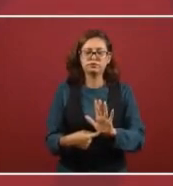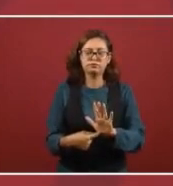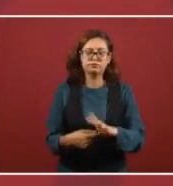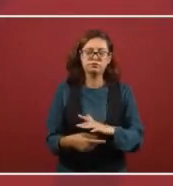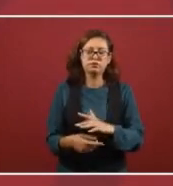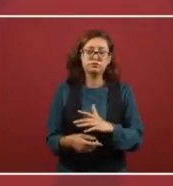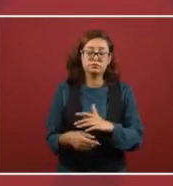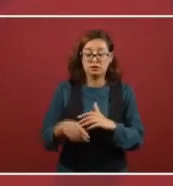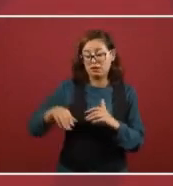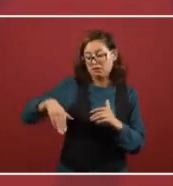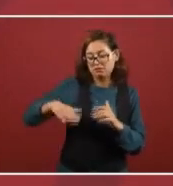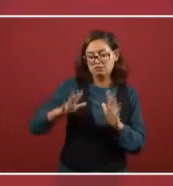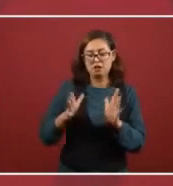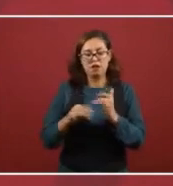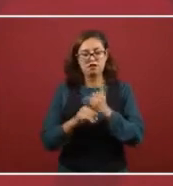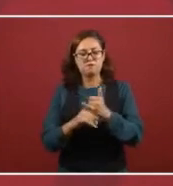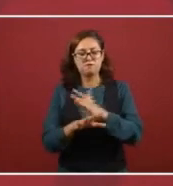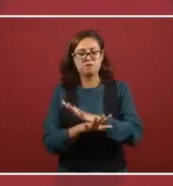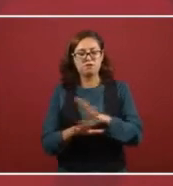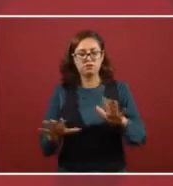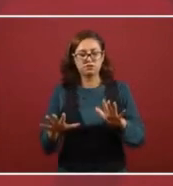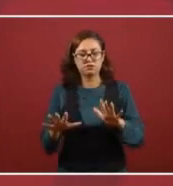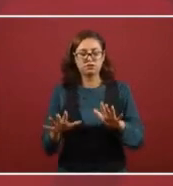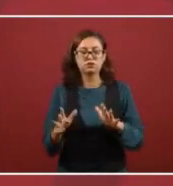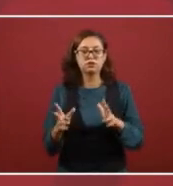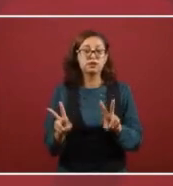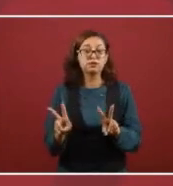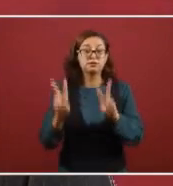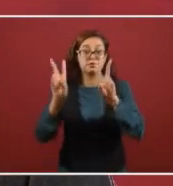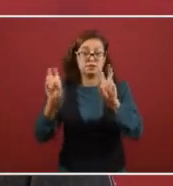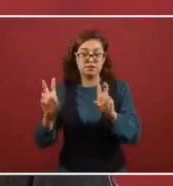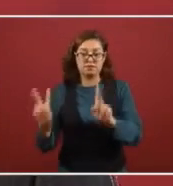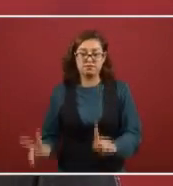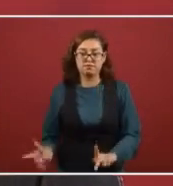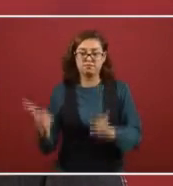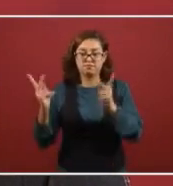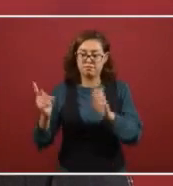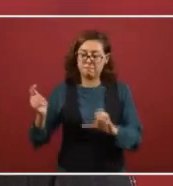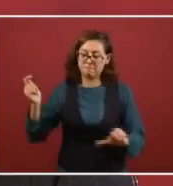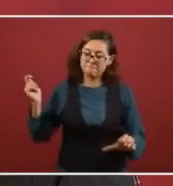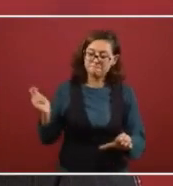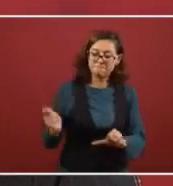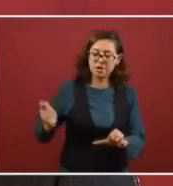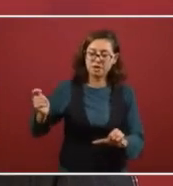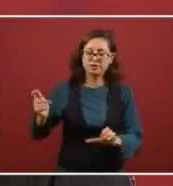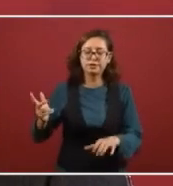was made known regarding this auction,